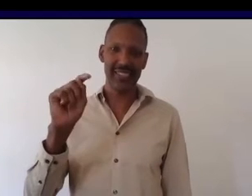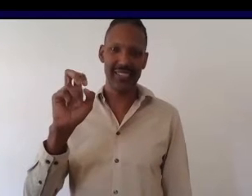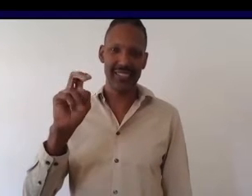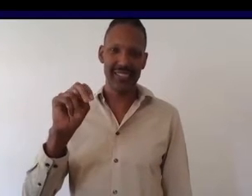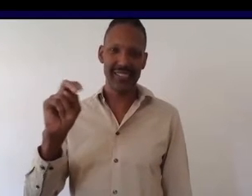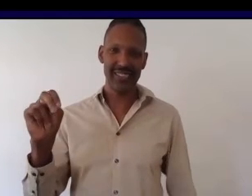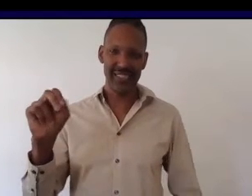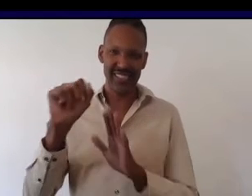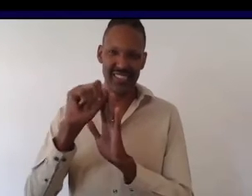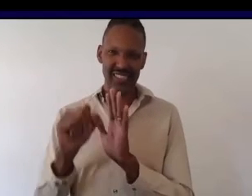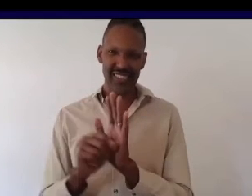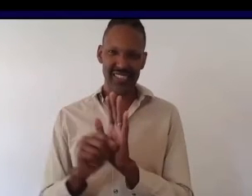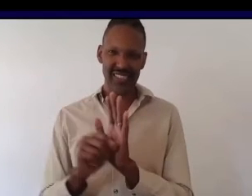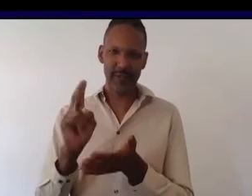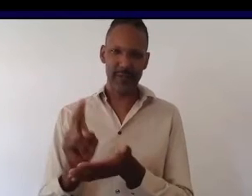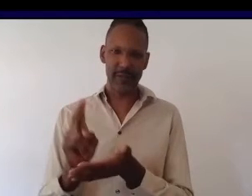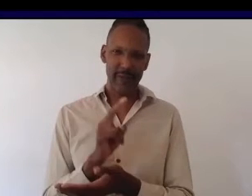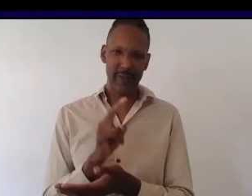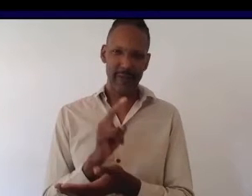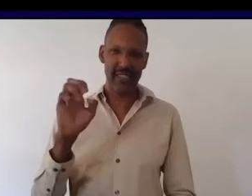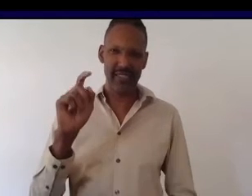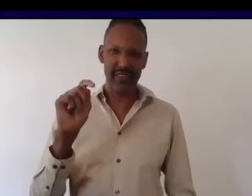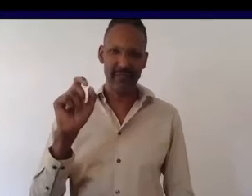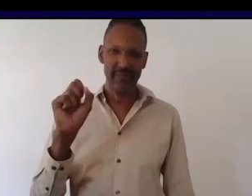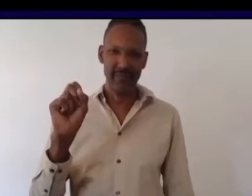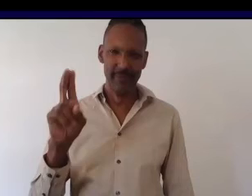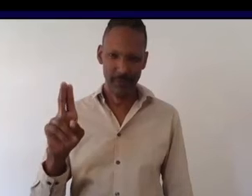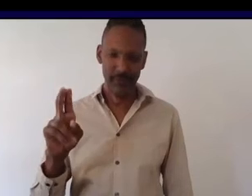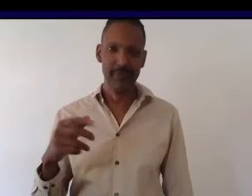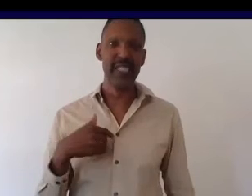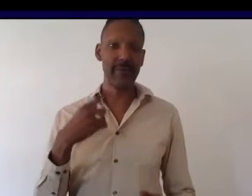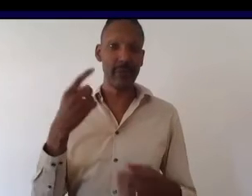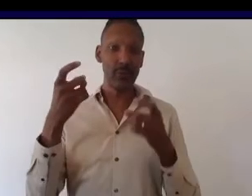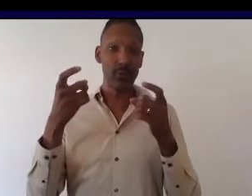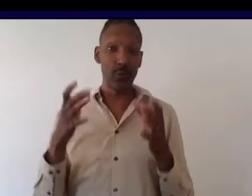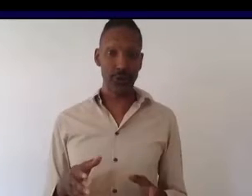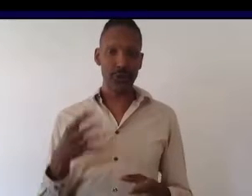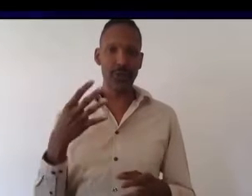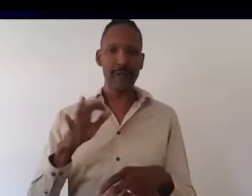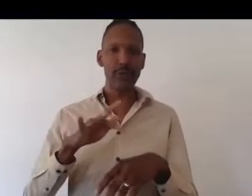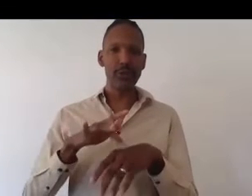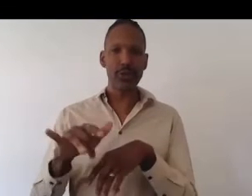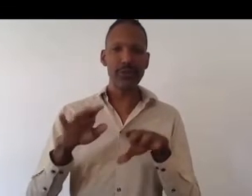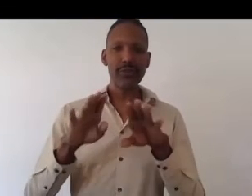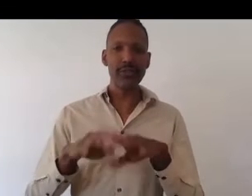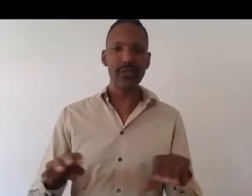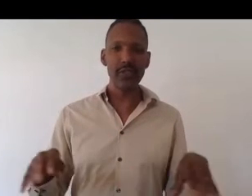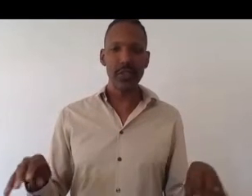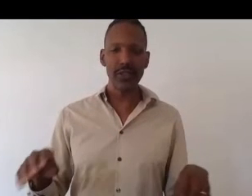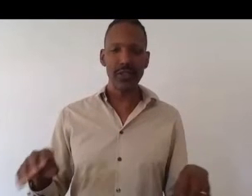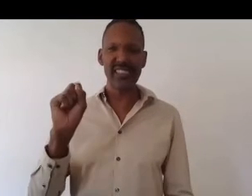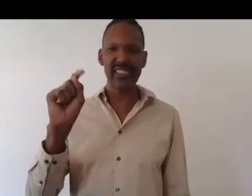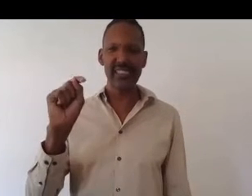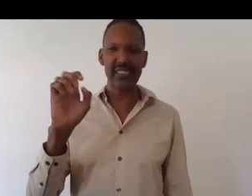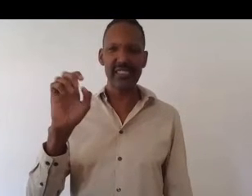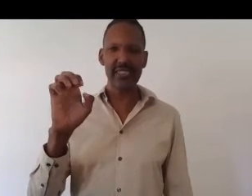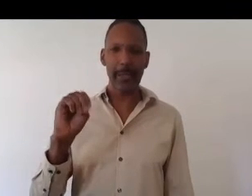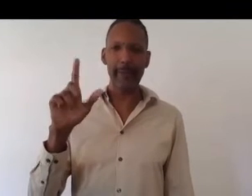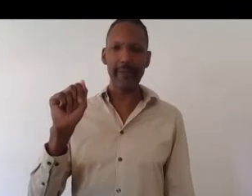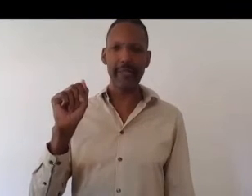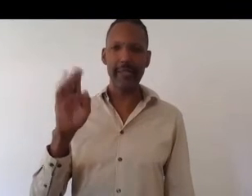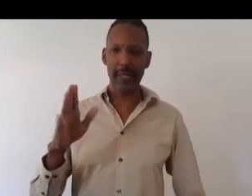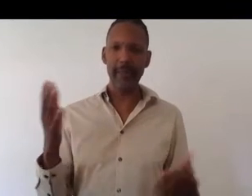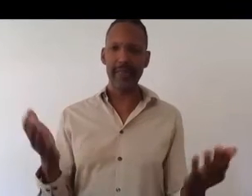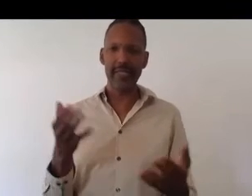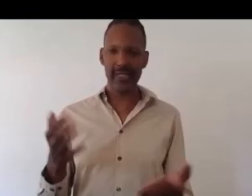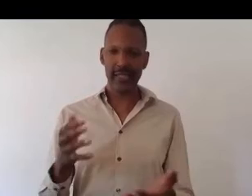University. I am also the Director of the Early Childhood STEM Lab here at ETSU. Before I get started, I just have